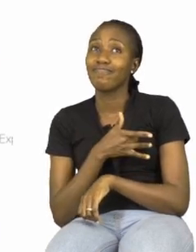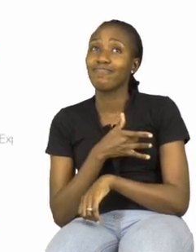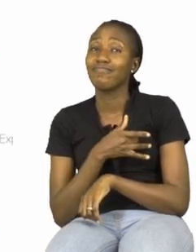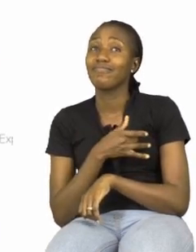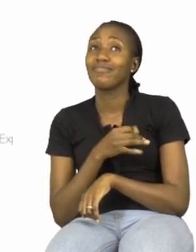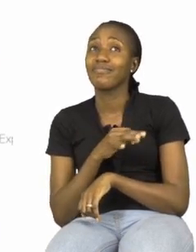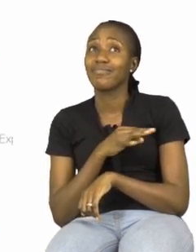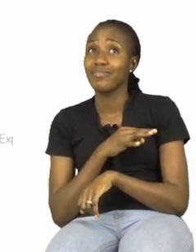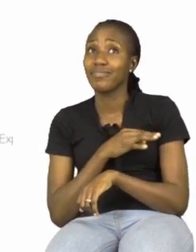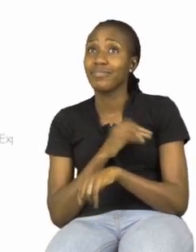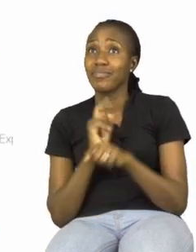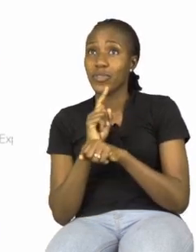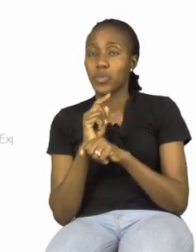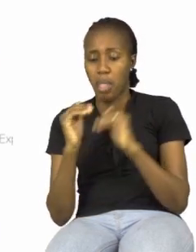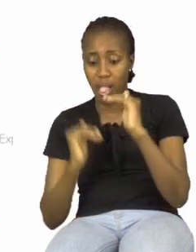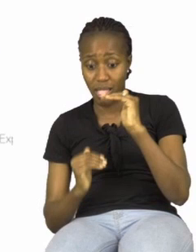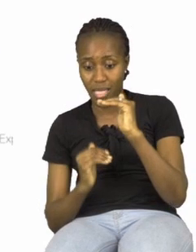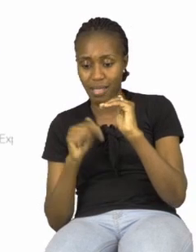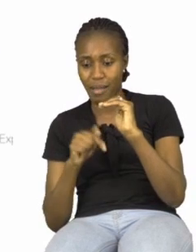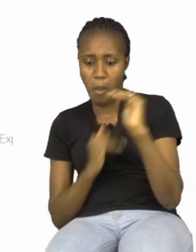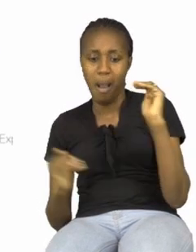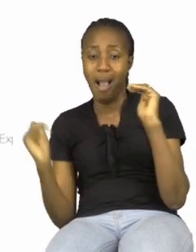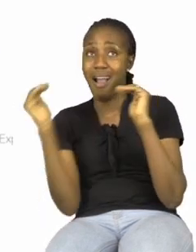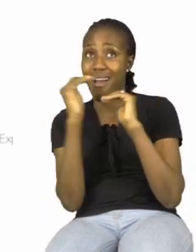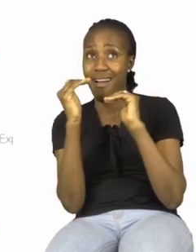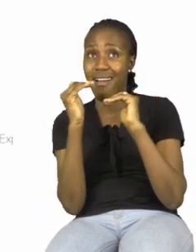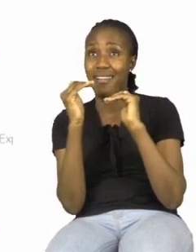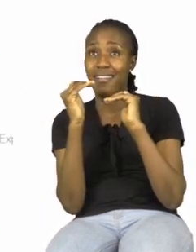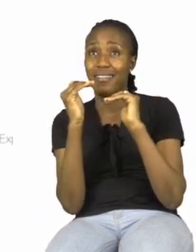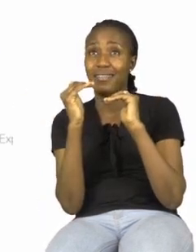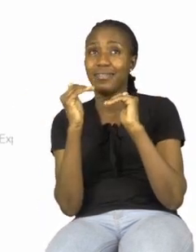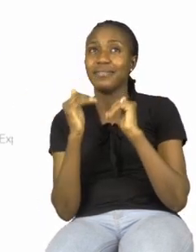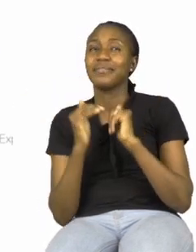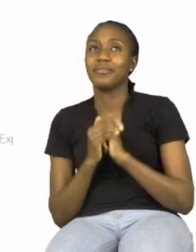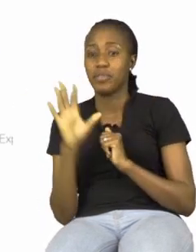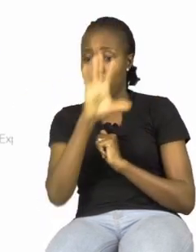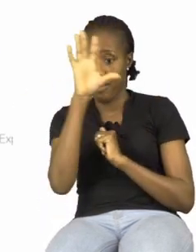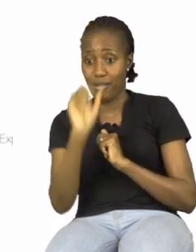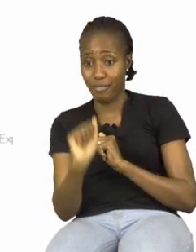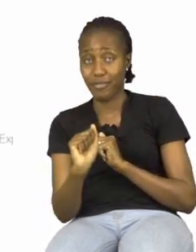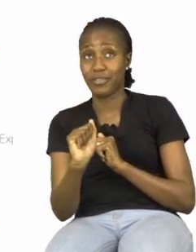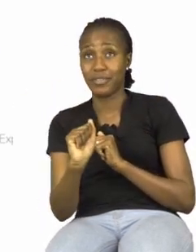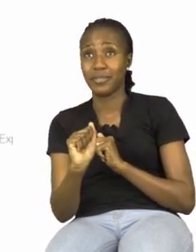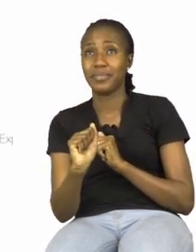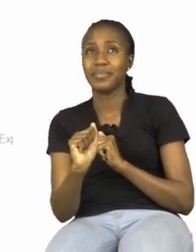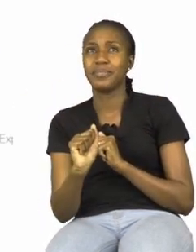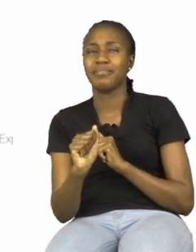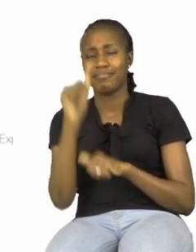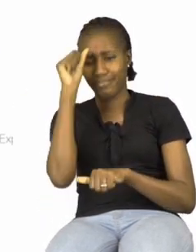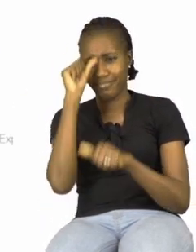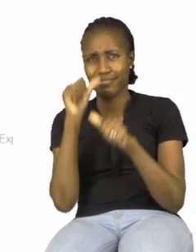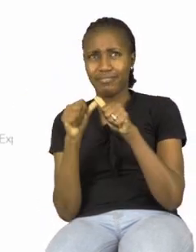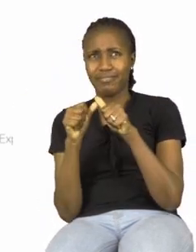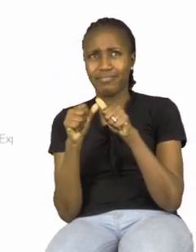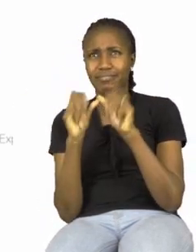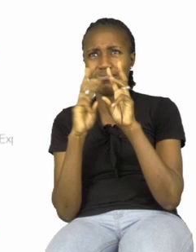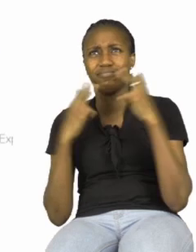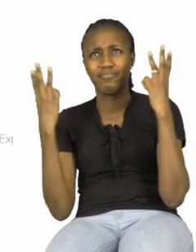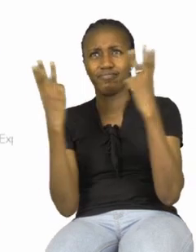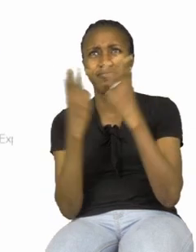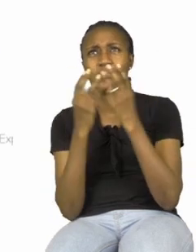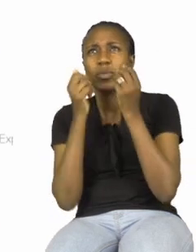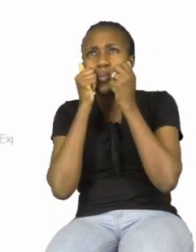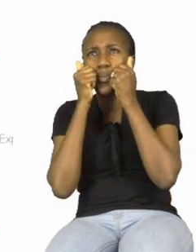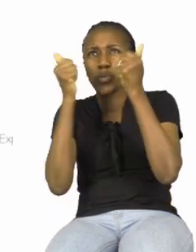dog, let me put it that way, to the dog that everybody wants to beat, especially on the African continent. I remember when we went to the World Cup,